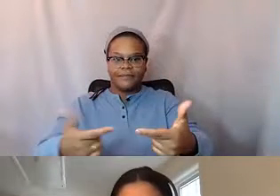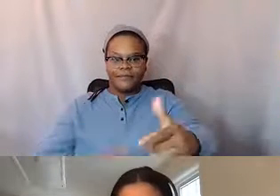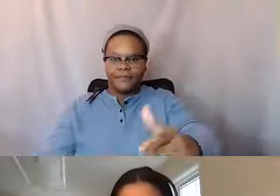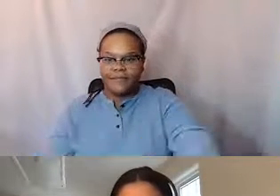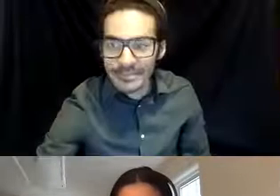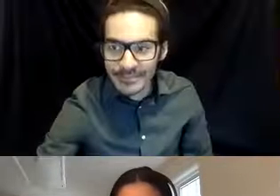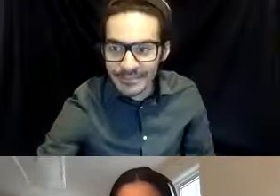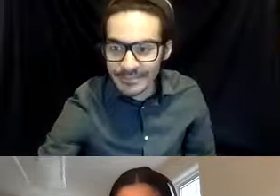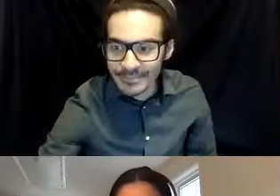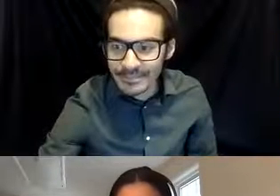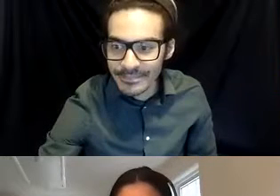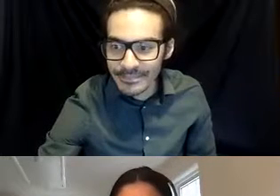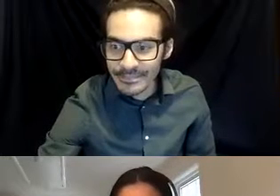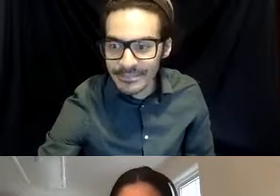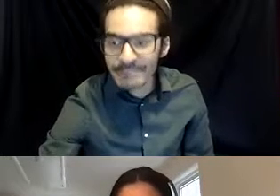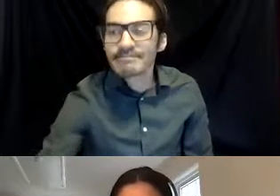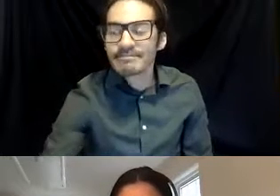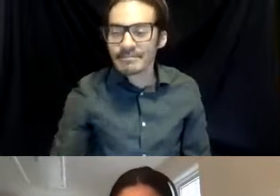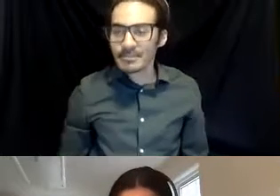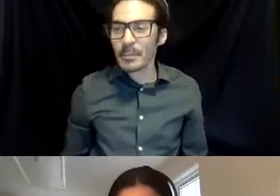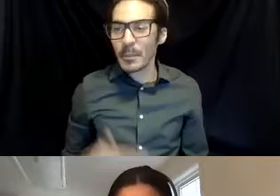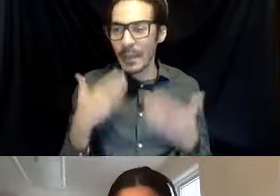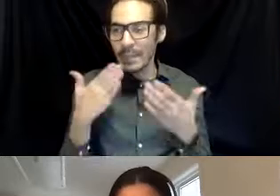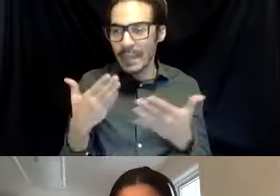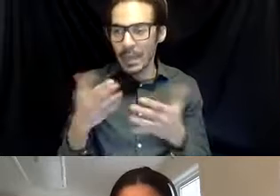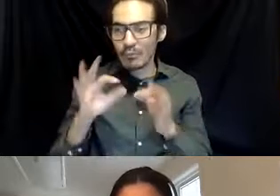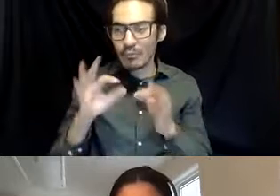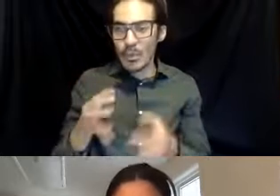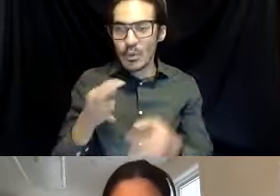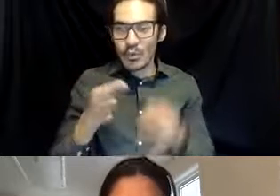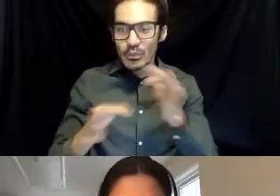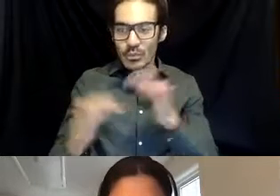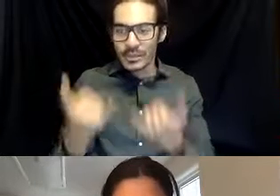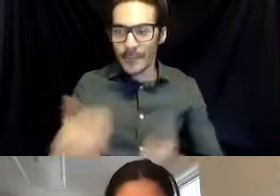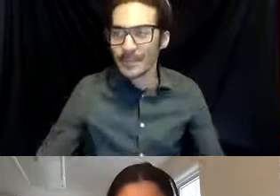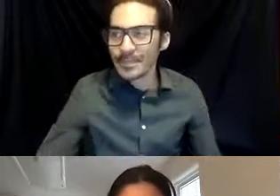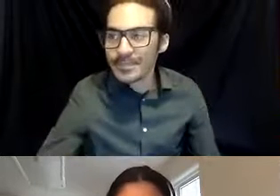Thank you. I'll give the interpreters a chance to switch.